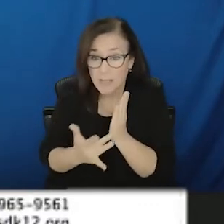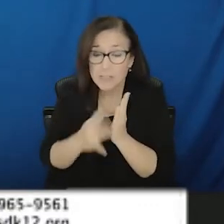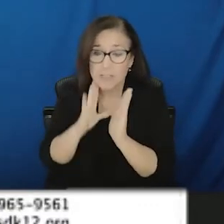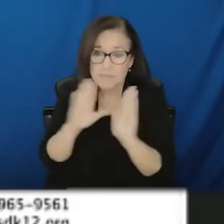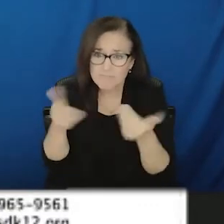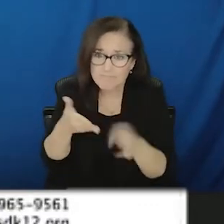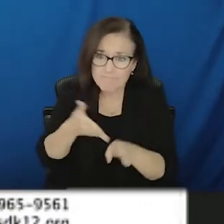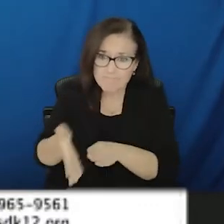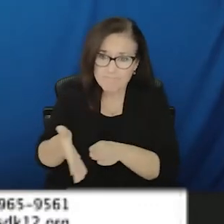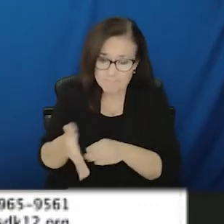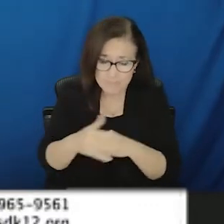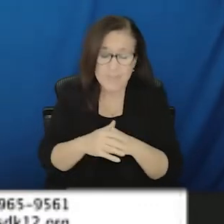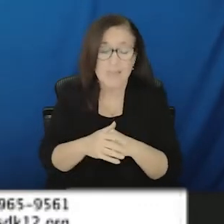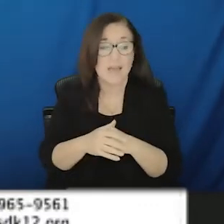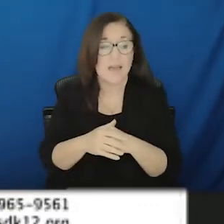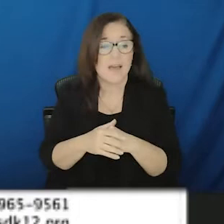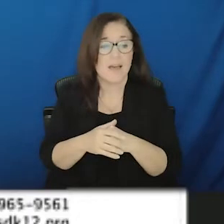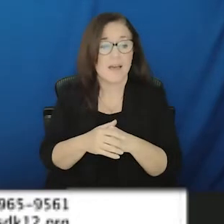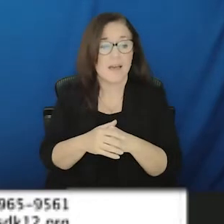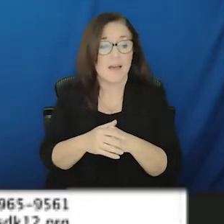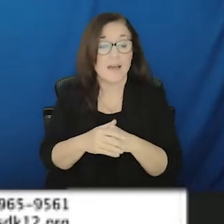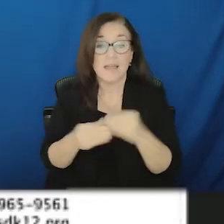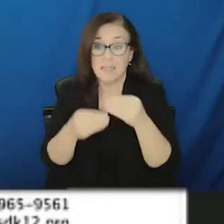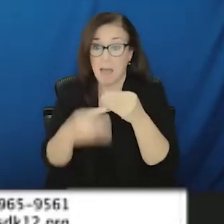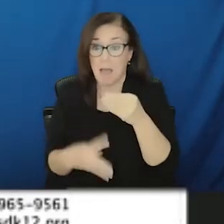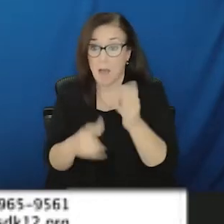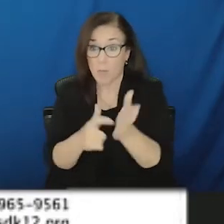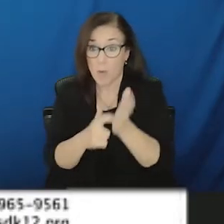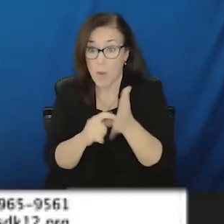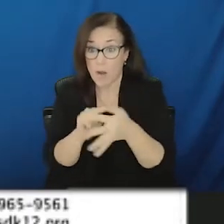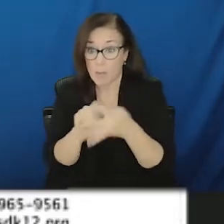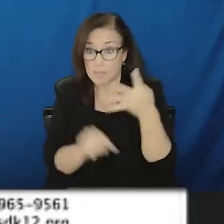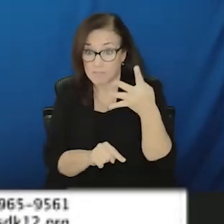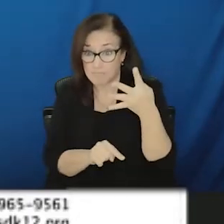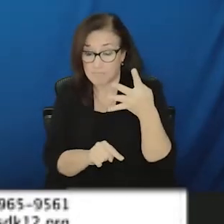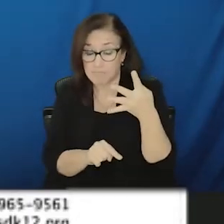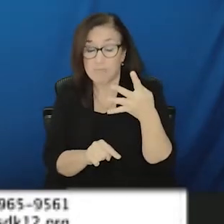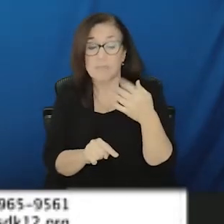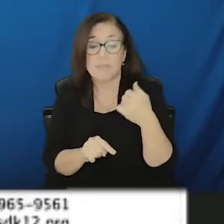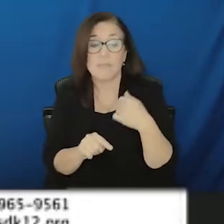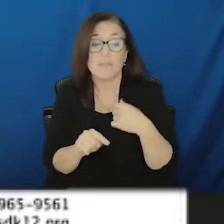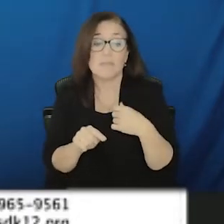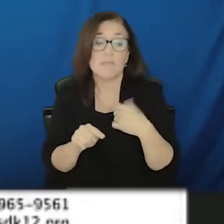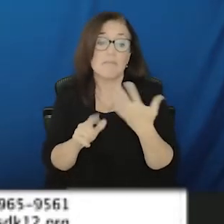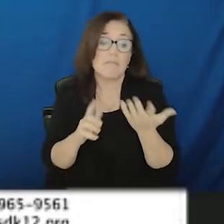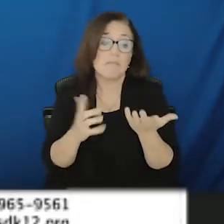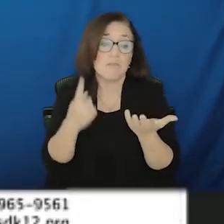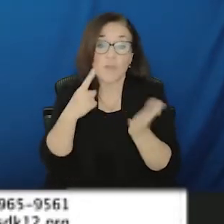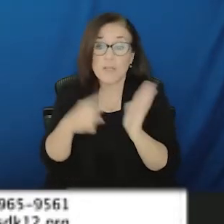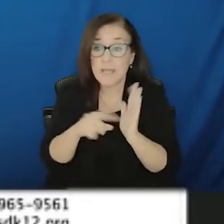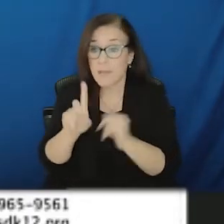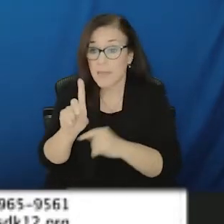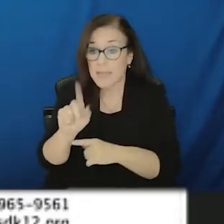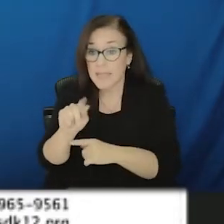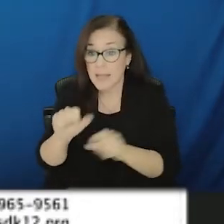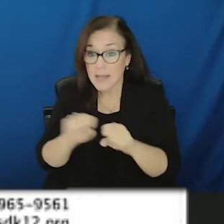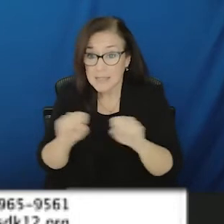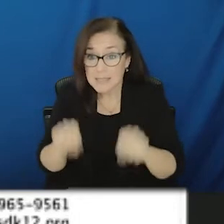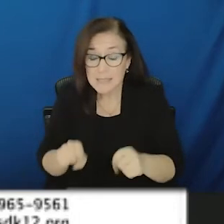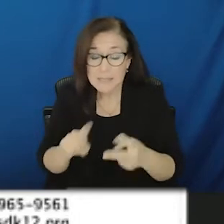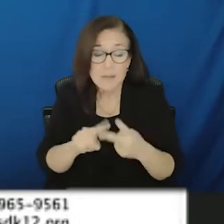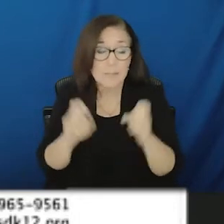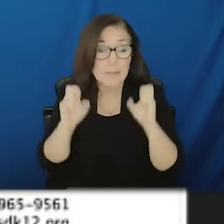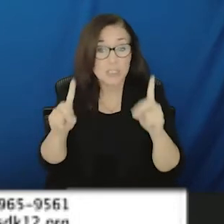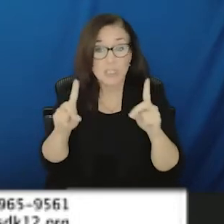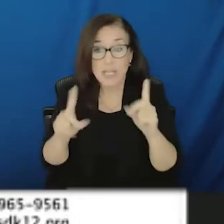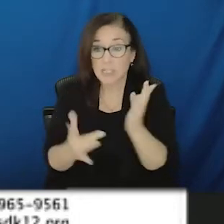the pieces underneath that will be the data systems, the education technology